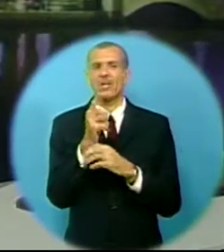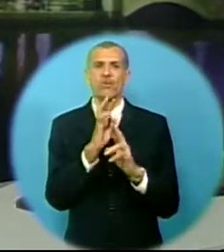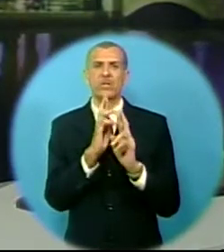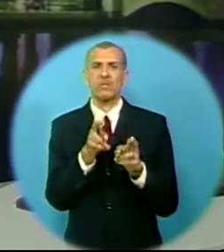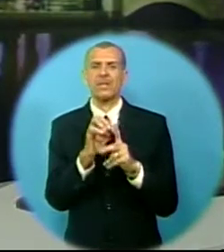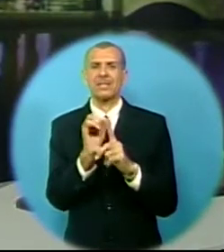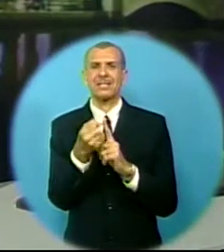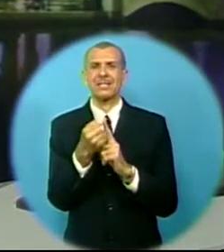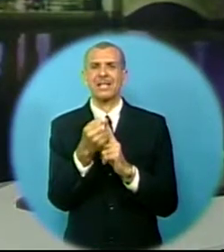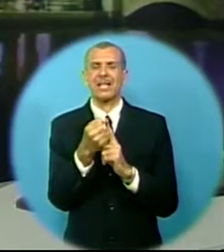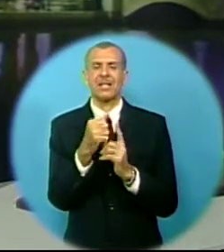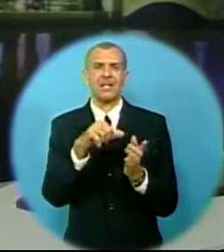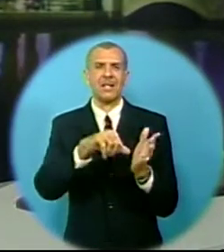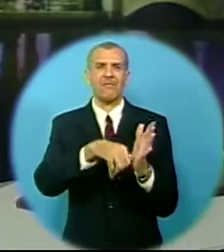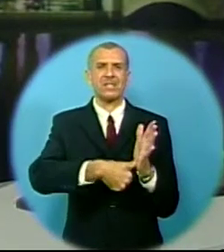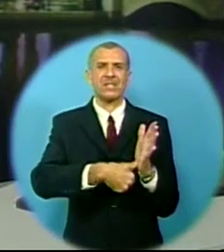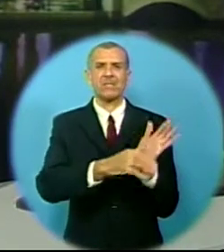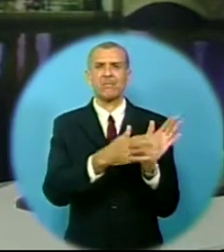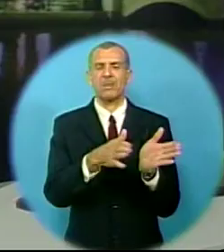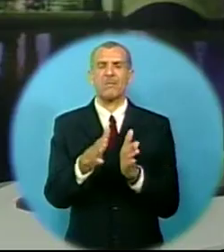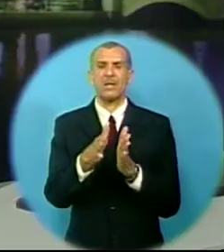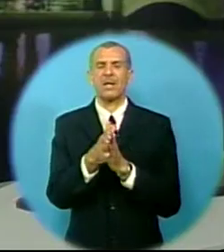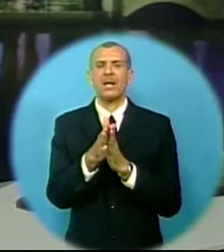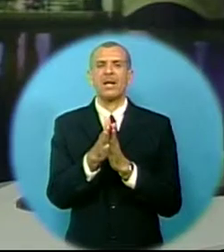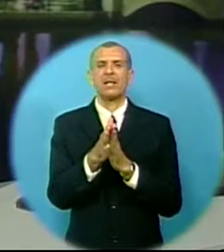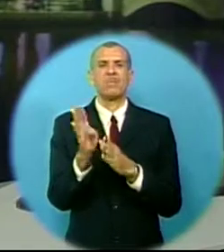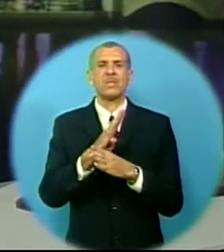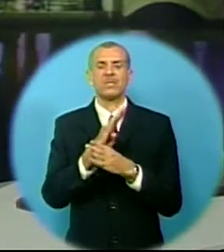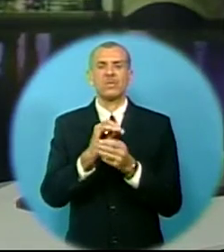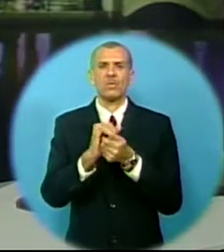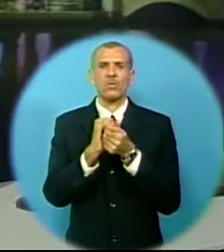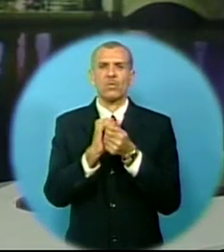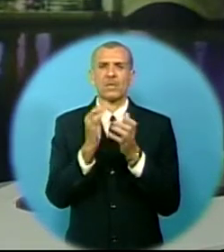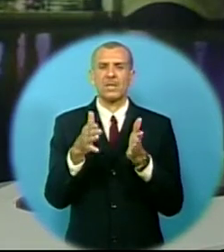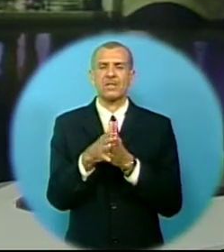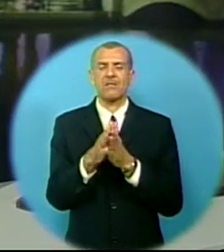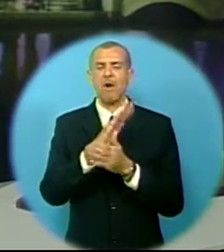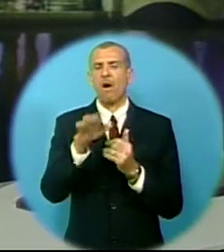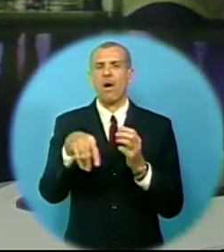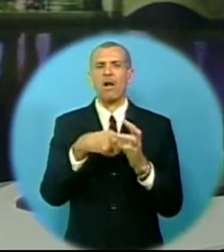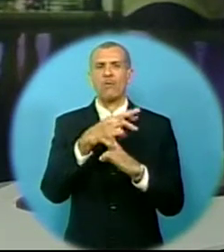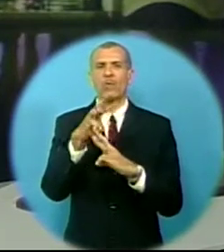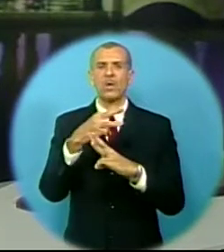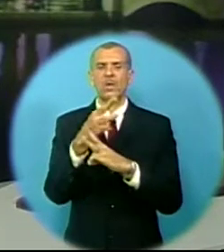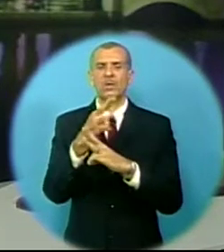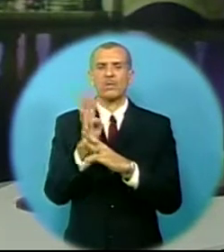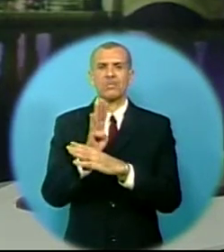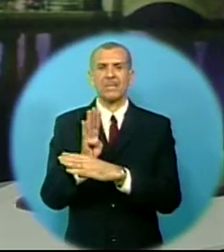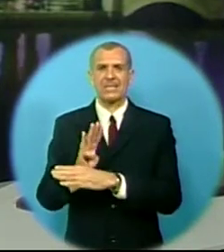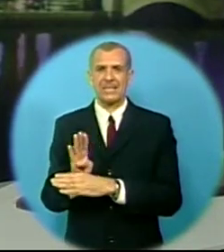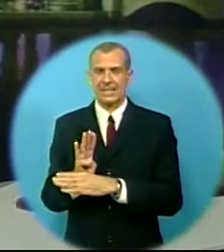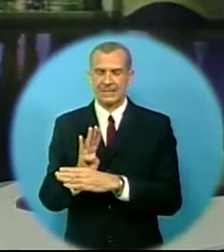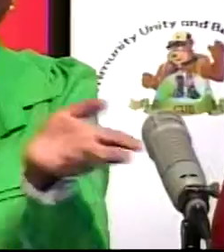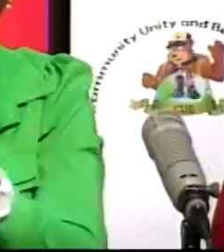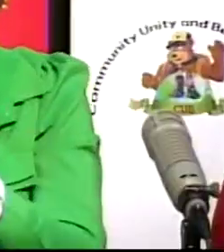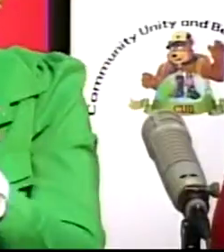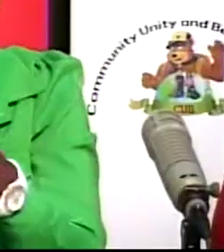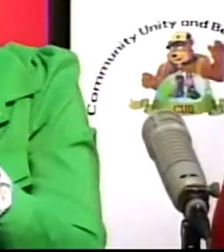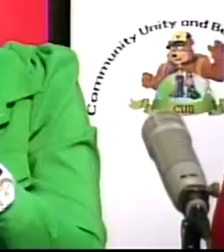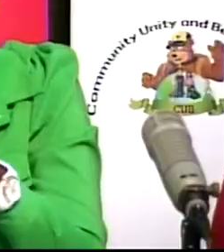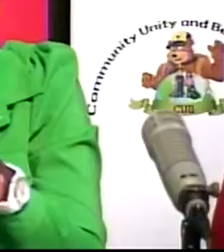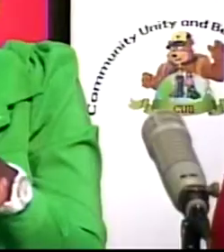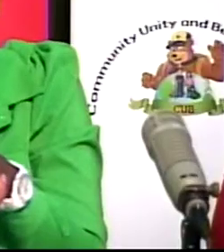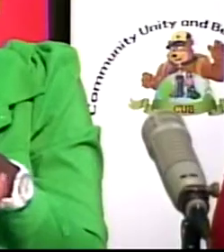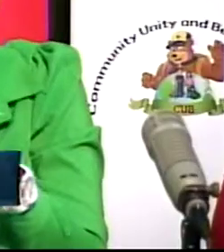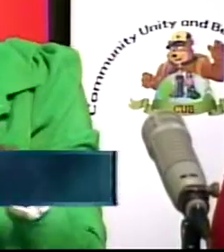situation, there is now an emphasis on preparing entrepreneurs for all aspects of the world of business. The training that's available